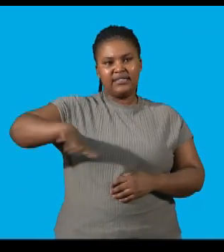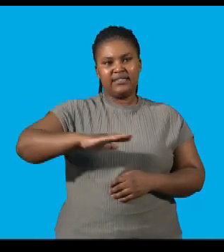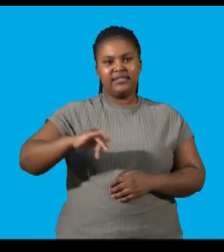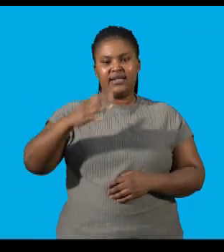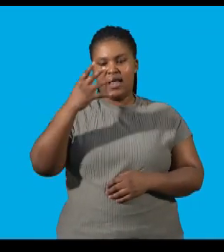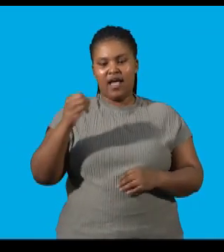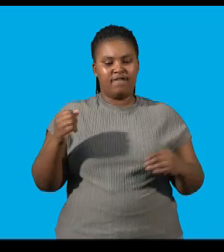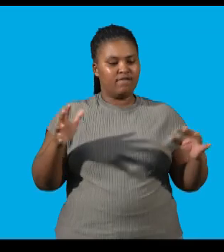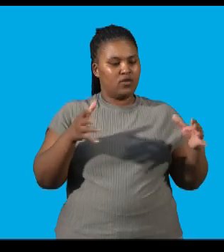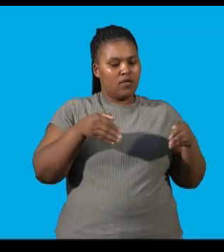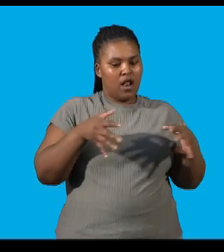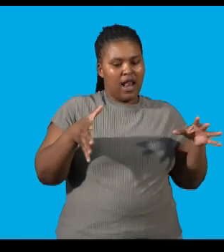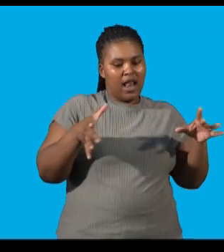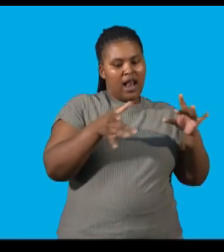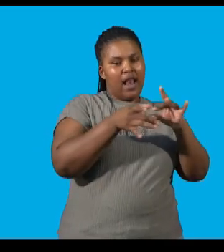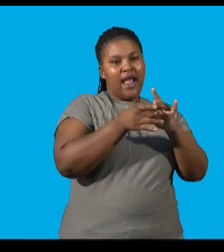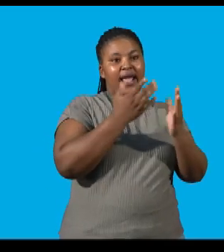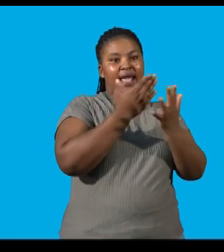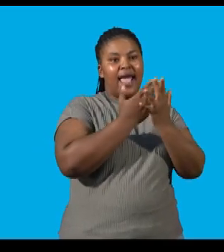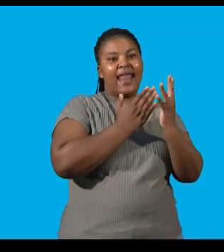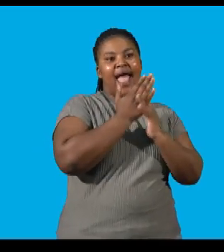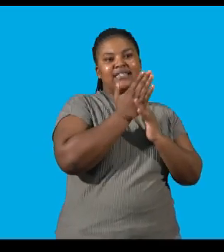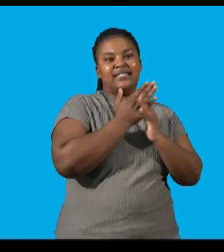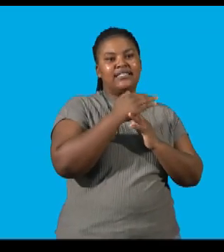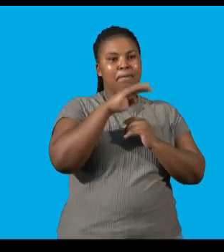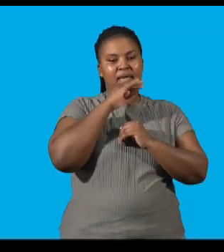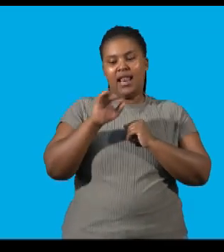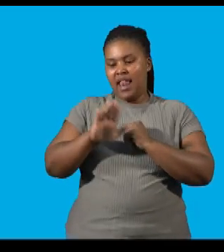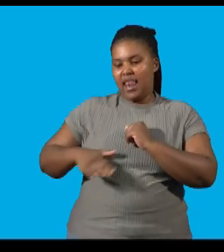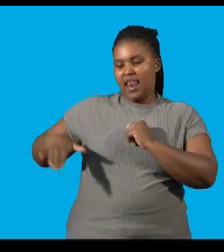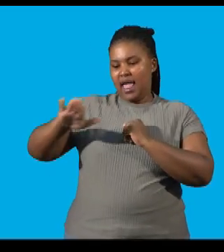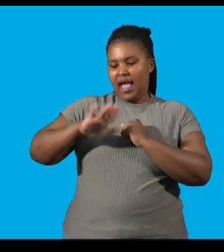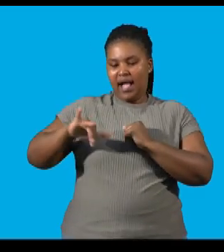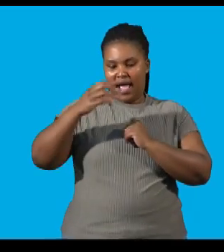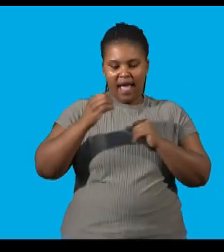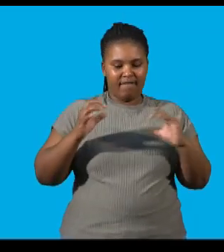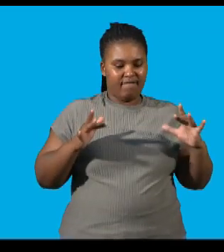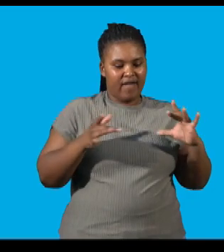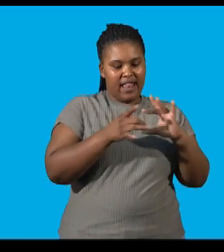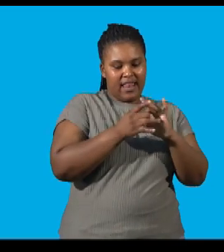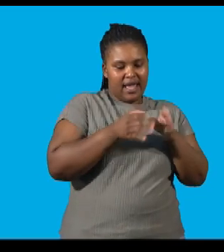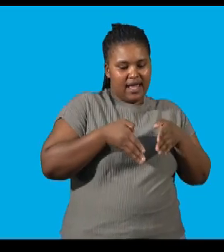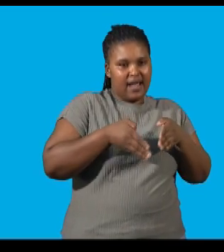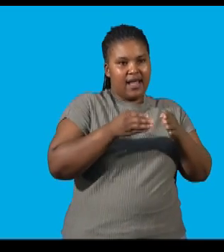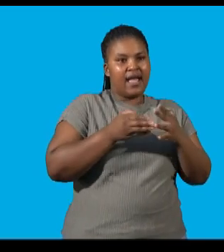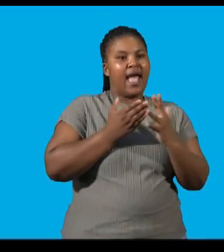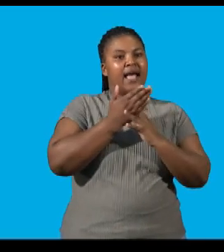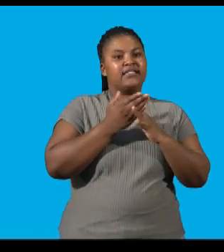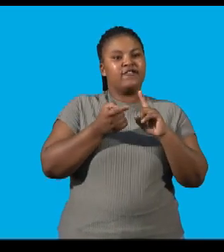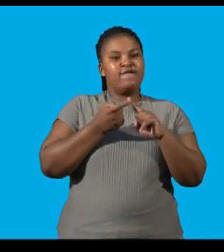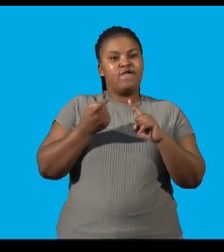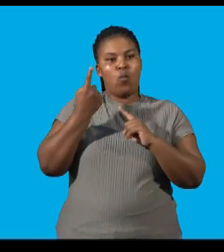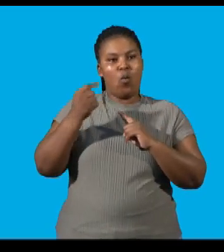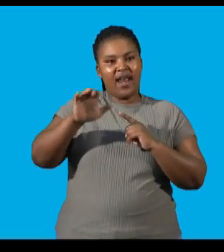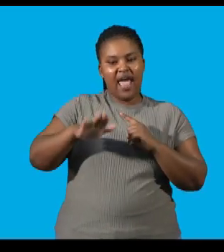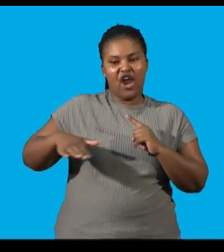a passageway allowing access. So it's a tract of land that forms a passageway allowing access